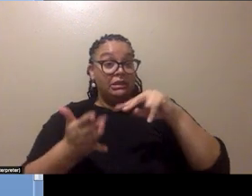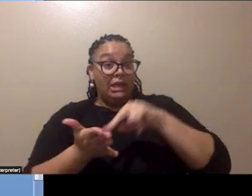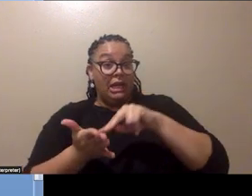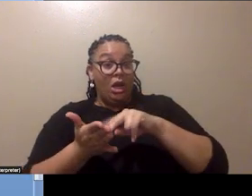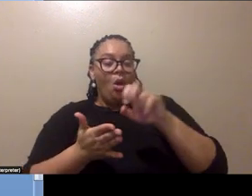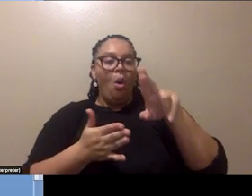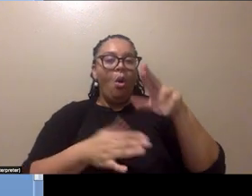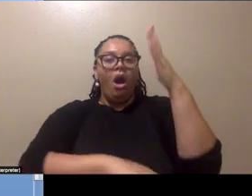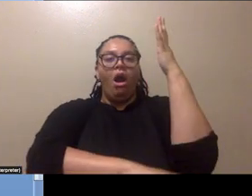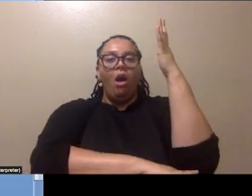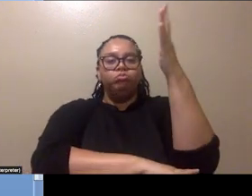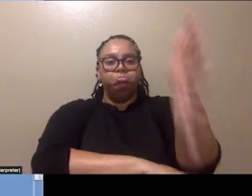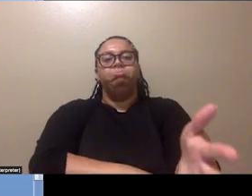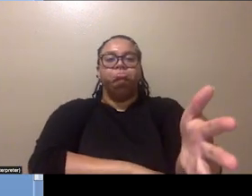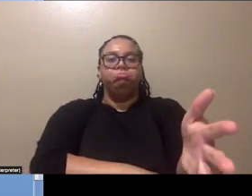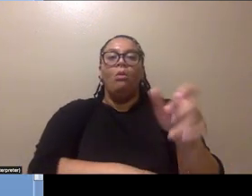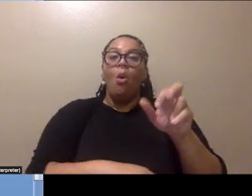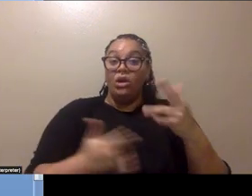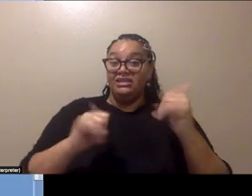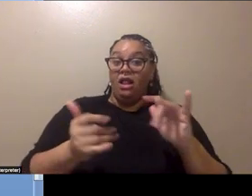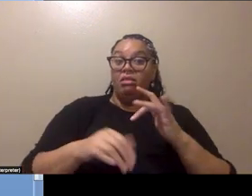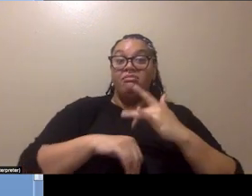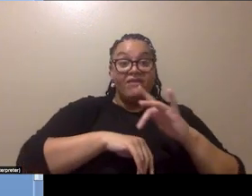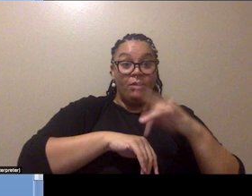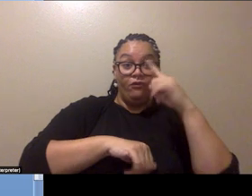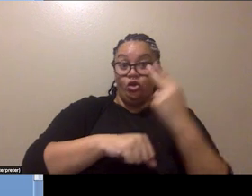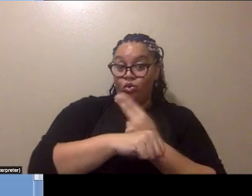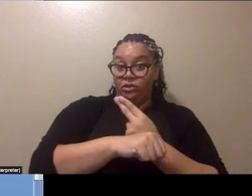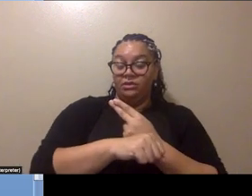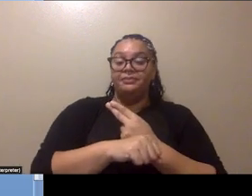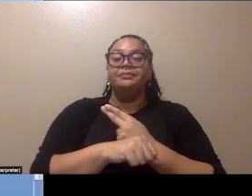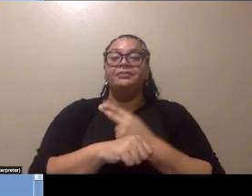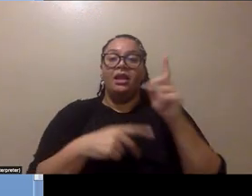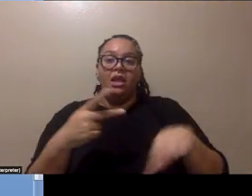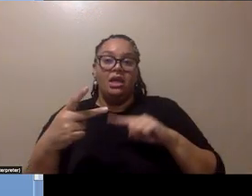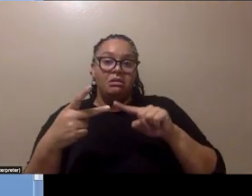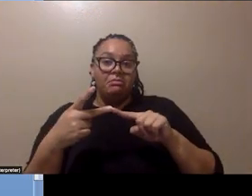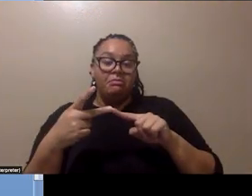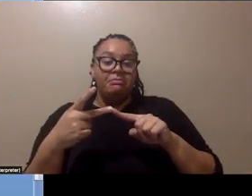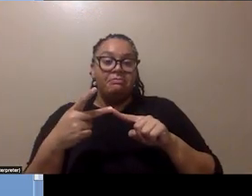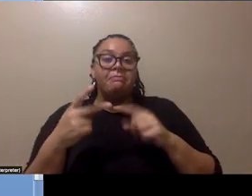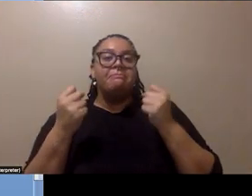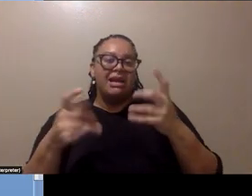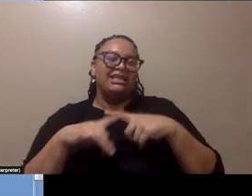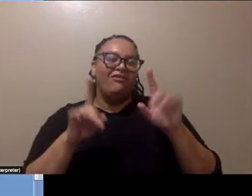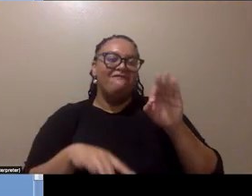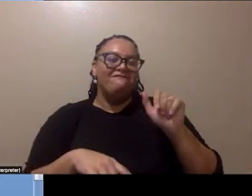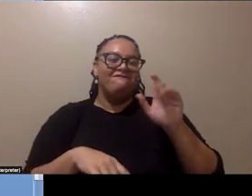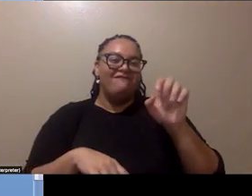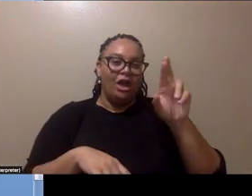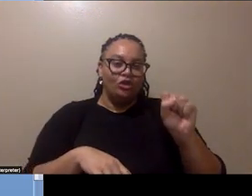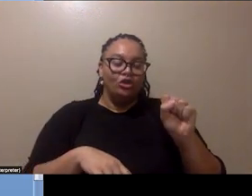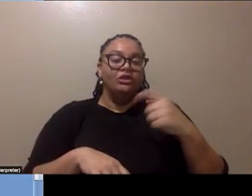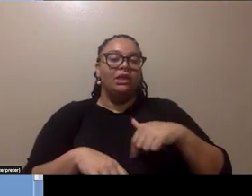all, were they still standing? Had they fallen after 25 years, or were they still available for use? And then looking at a lot of